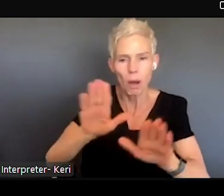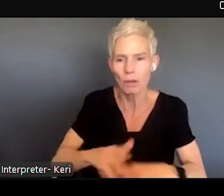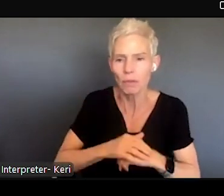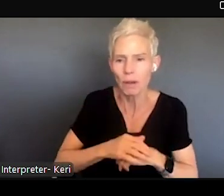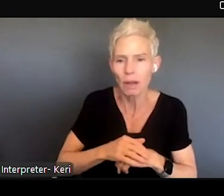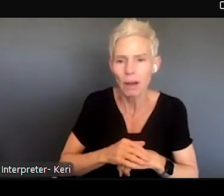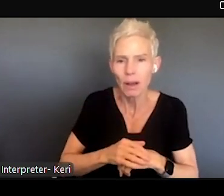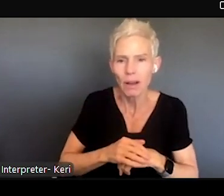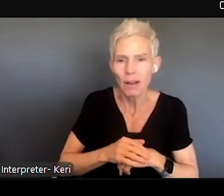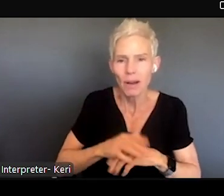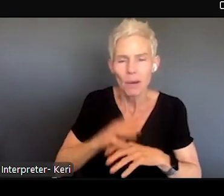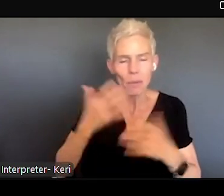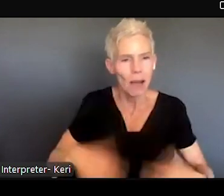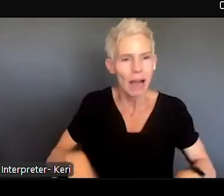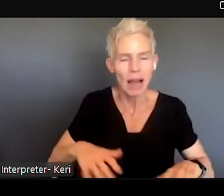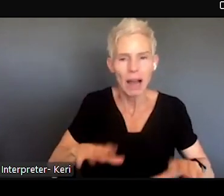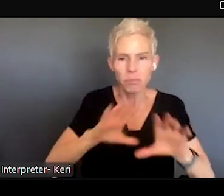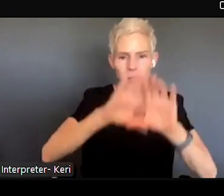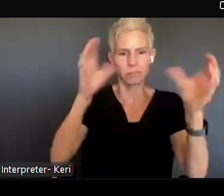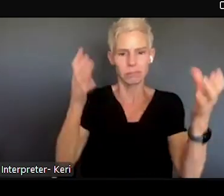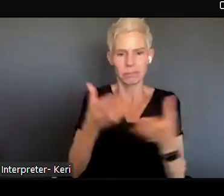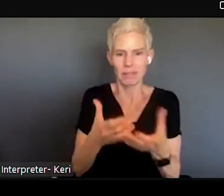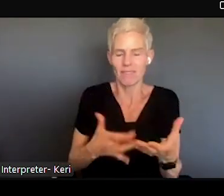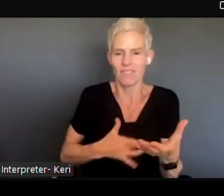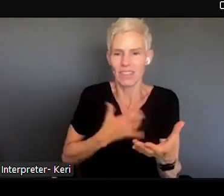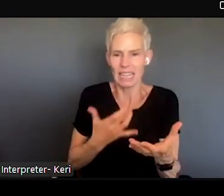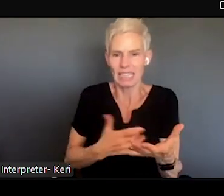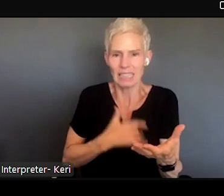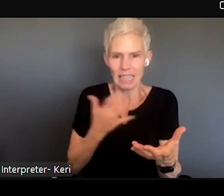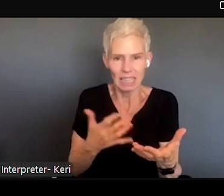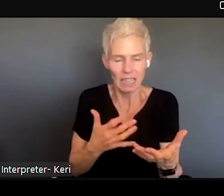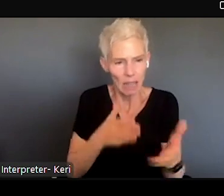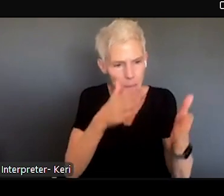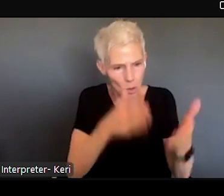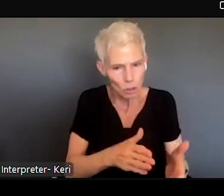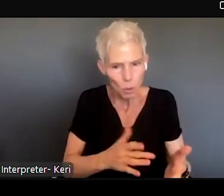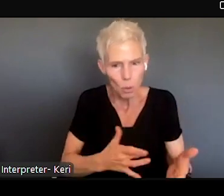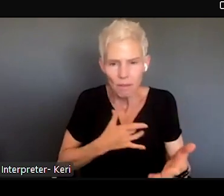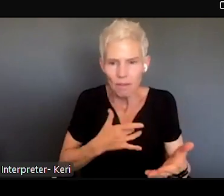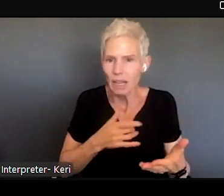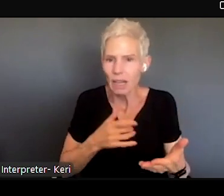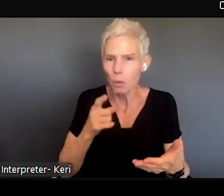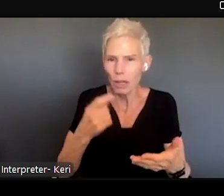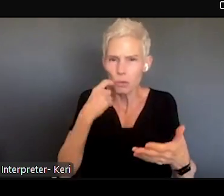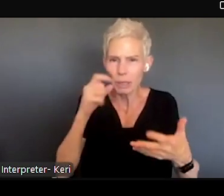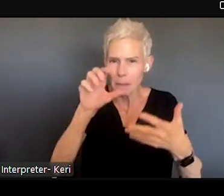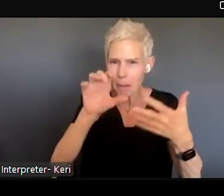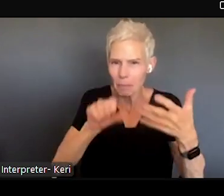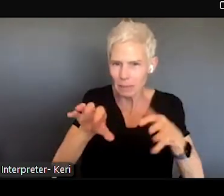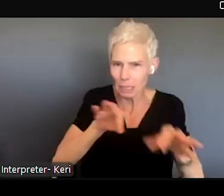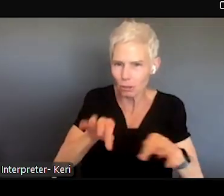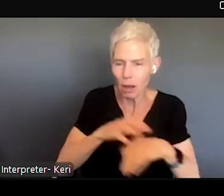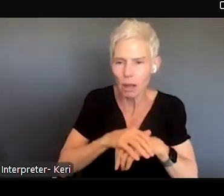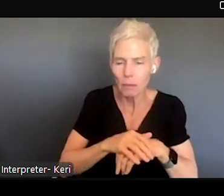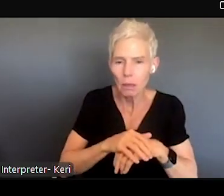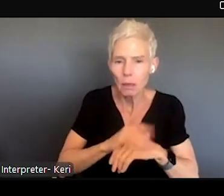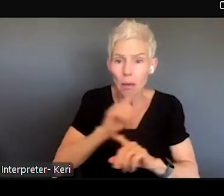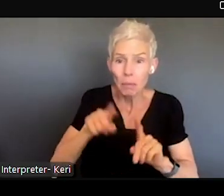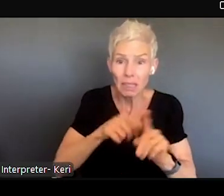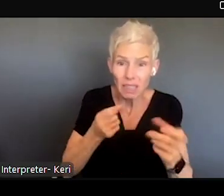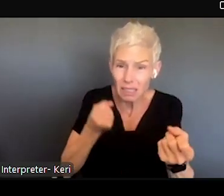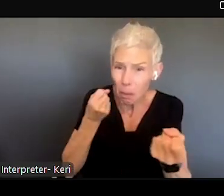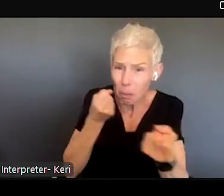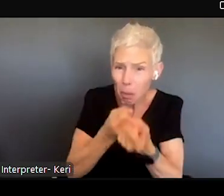of a wraparound feeling that an individual might feel from everything you're describing, and the support